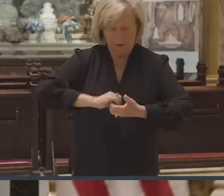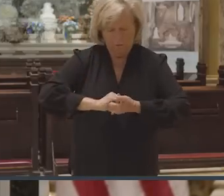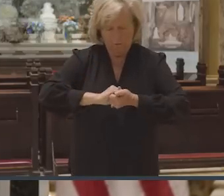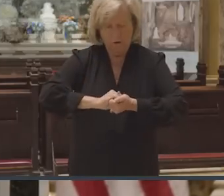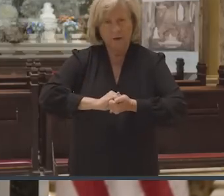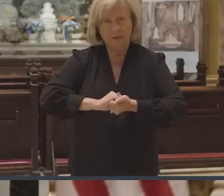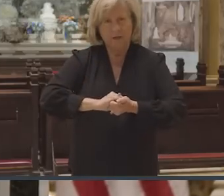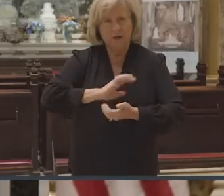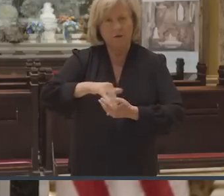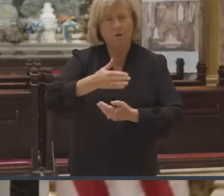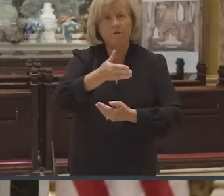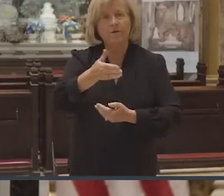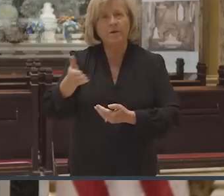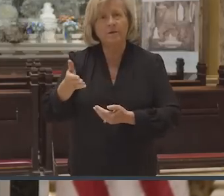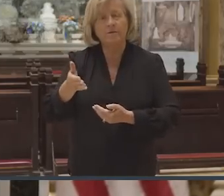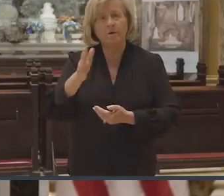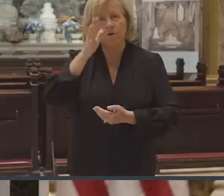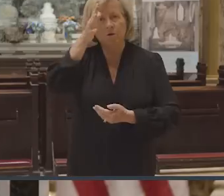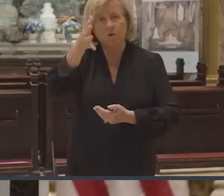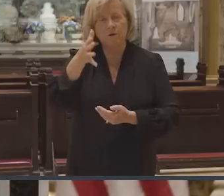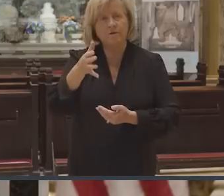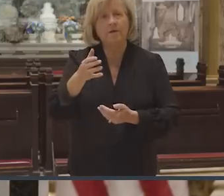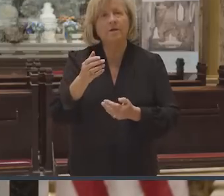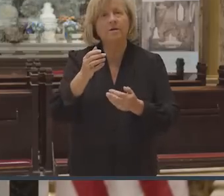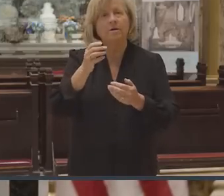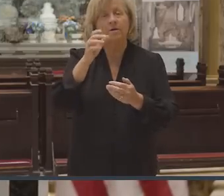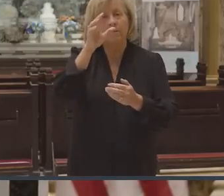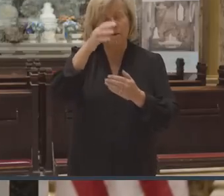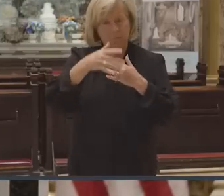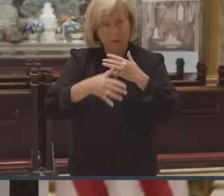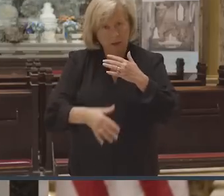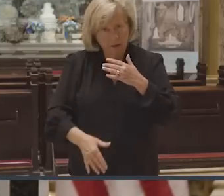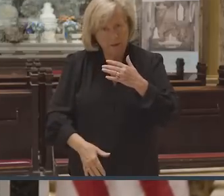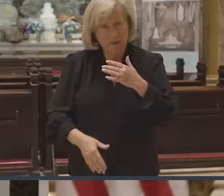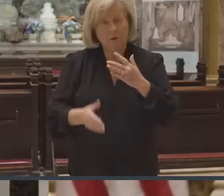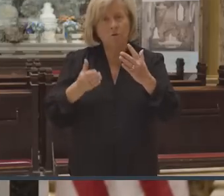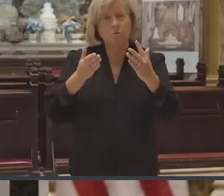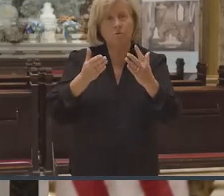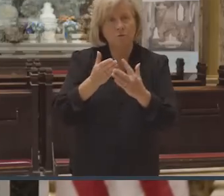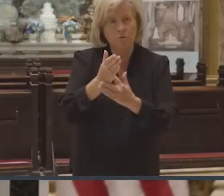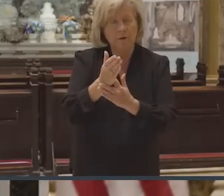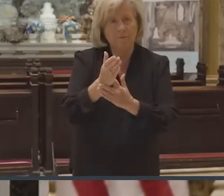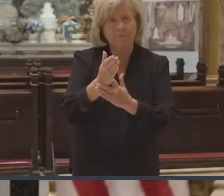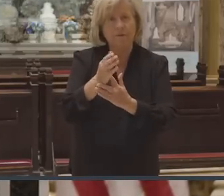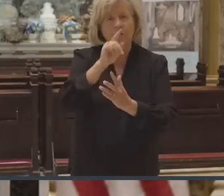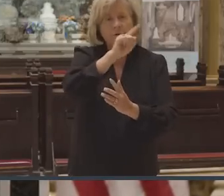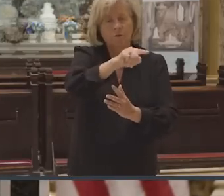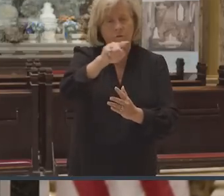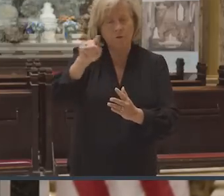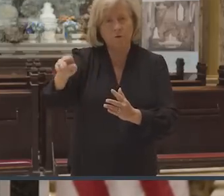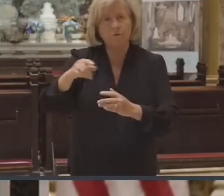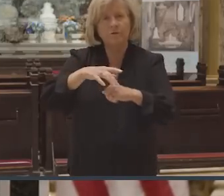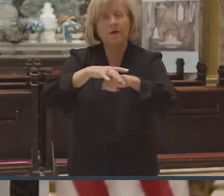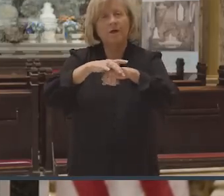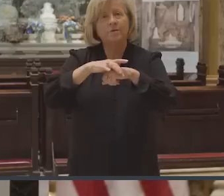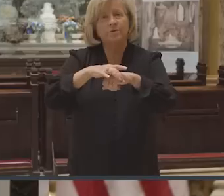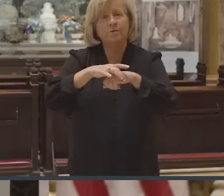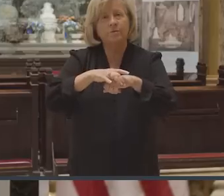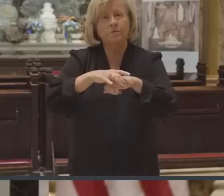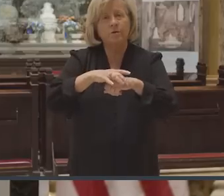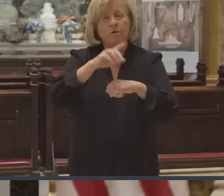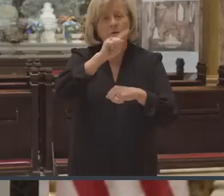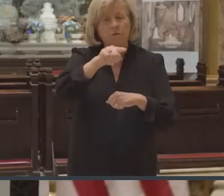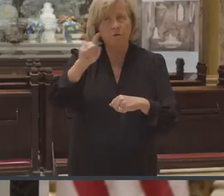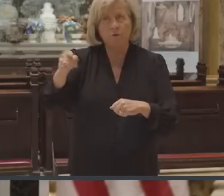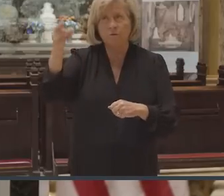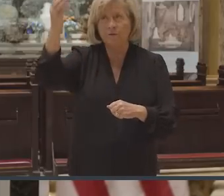making peace by the blood of his cross, through him, whether those on earth or those in